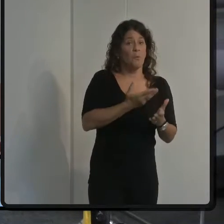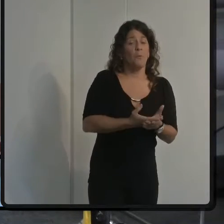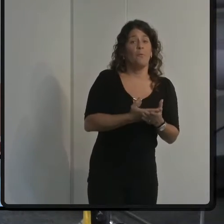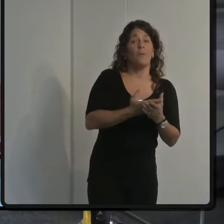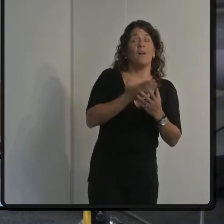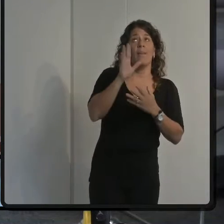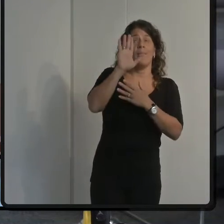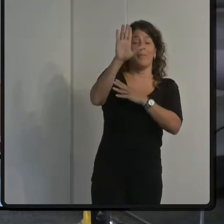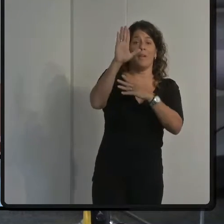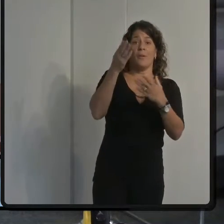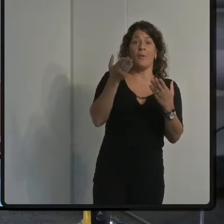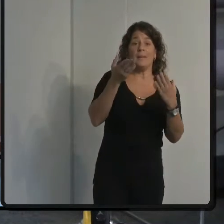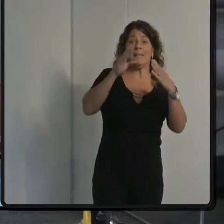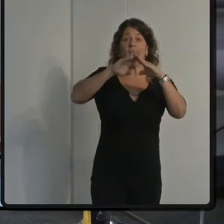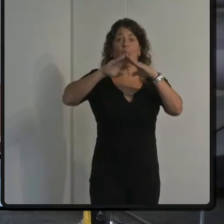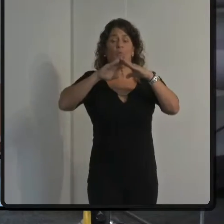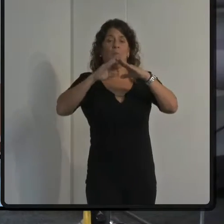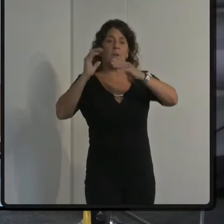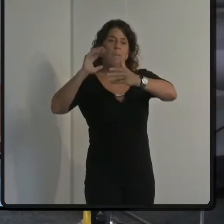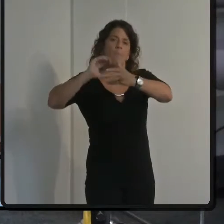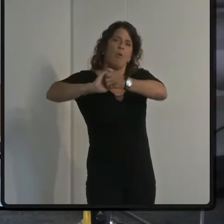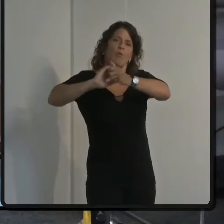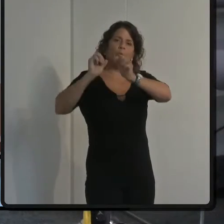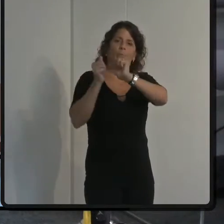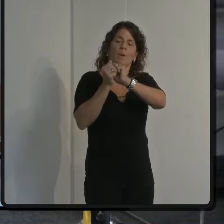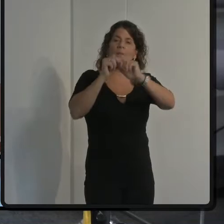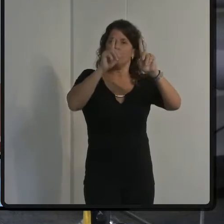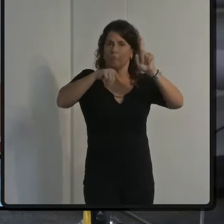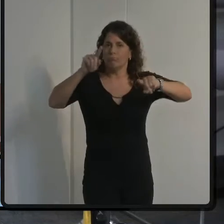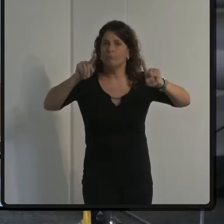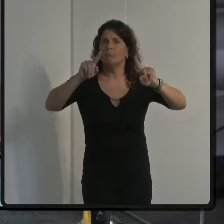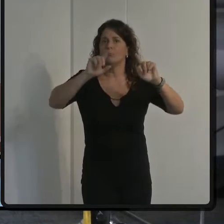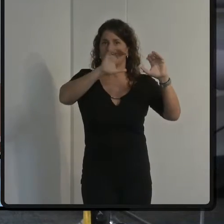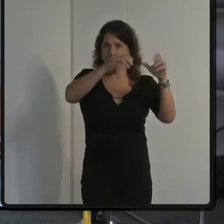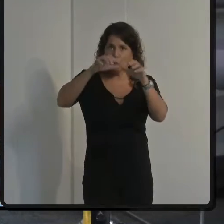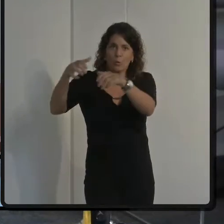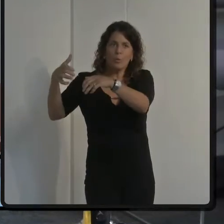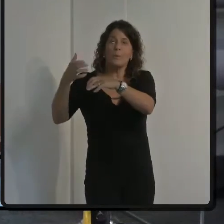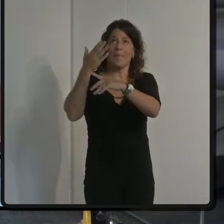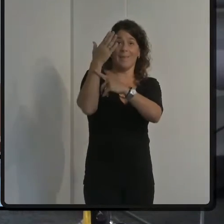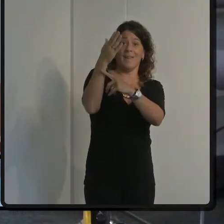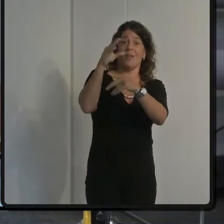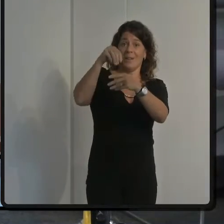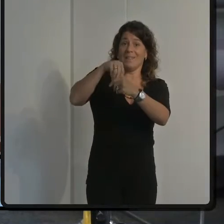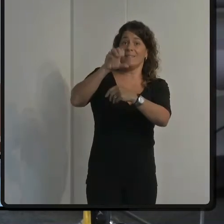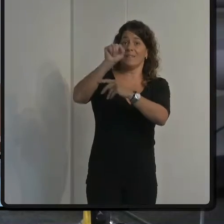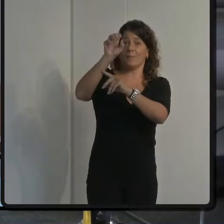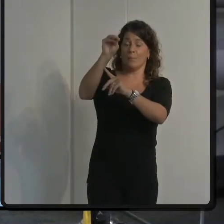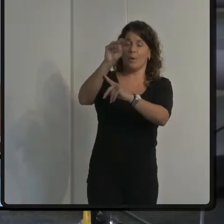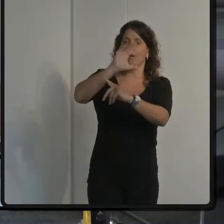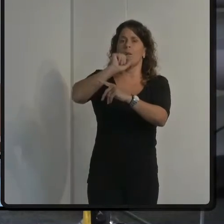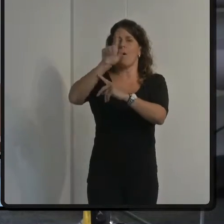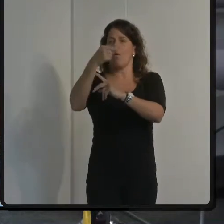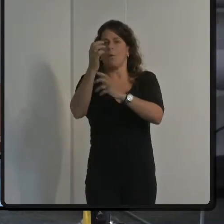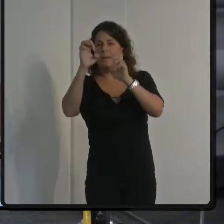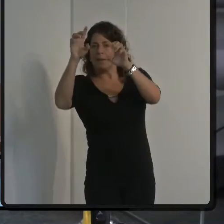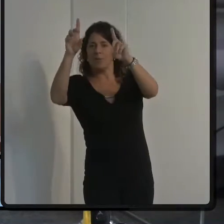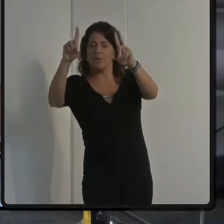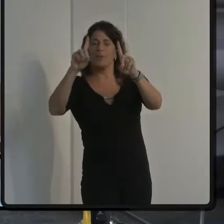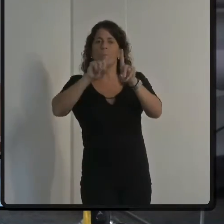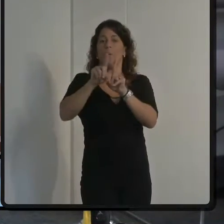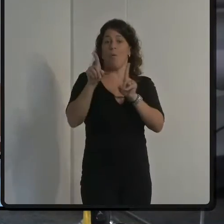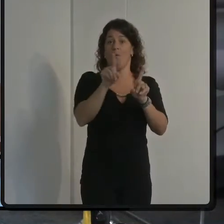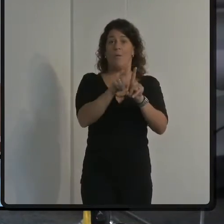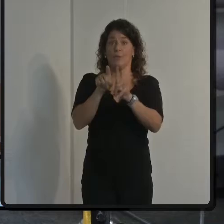in partnering with various community groups to do not only the outreach, but to also